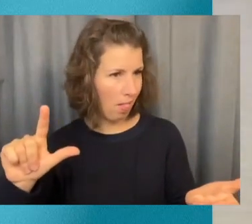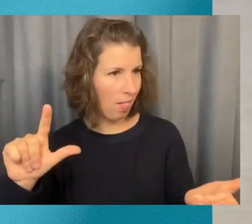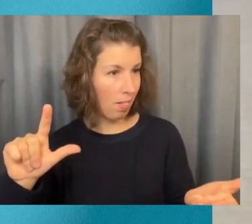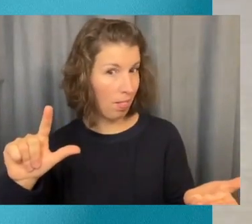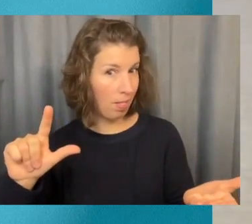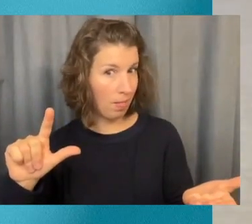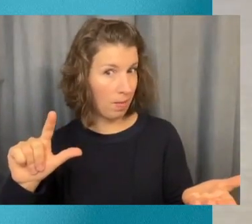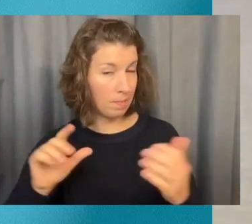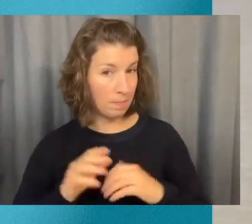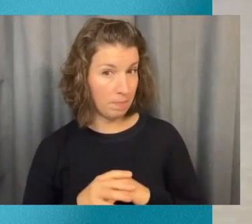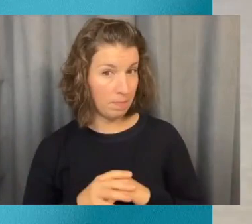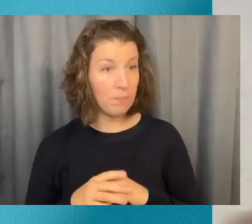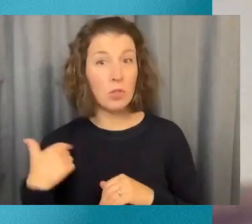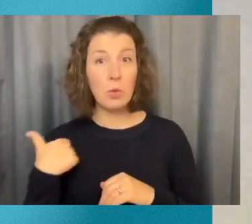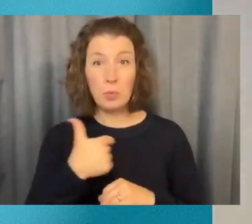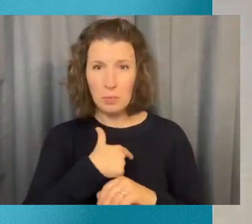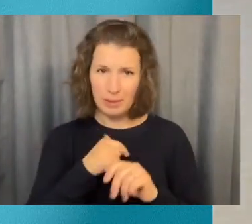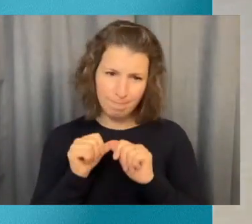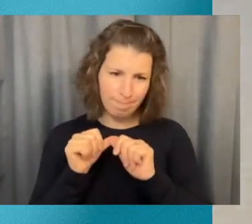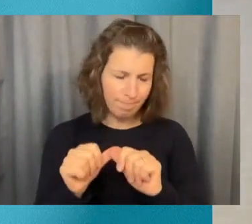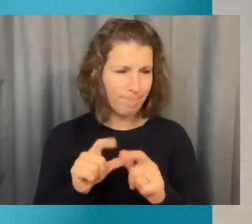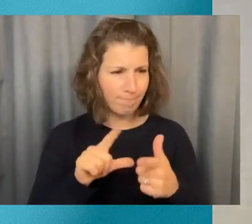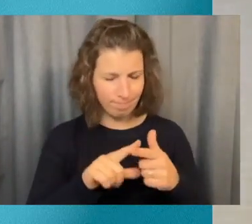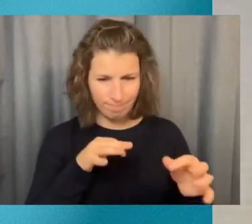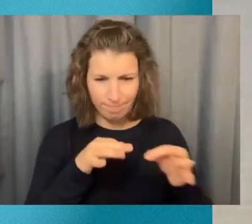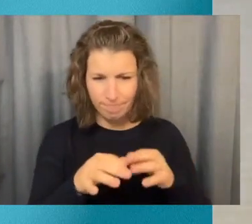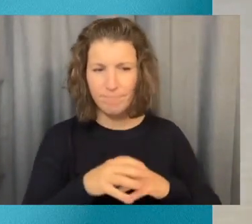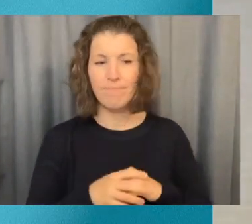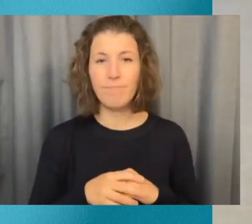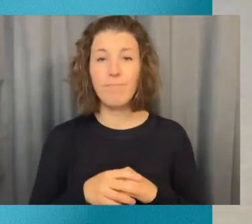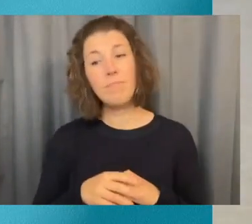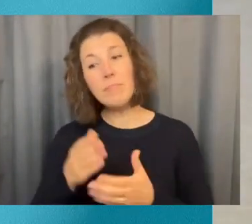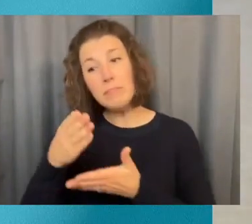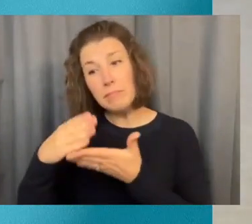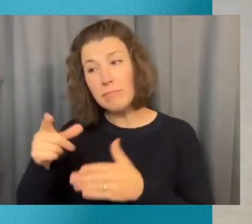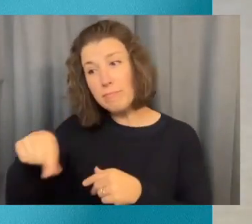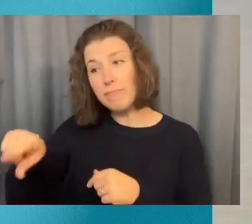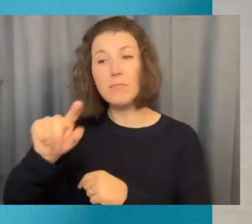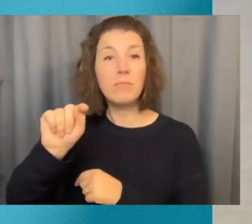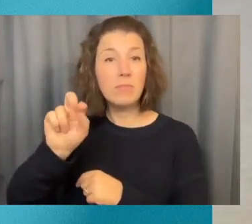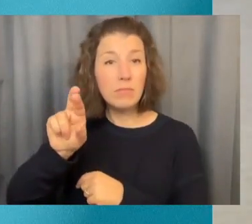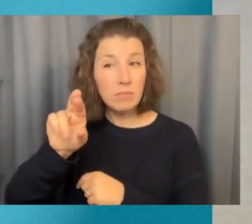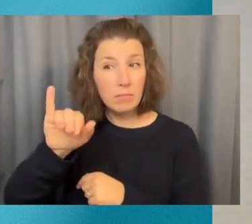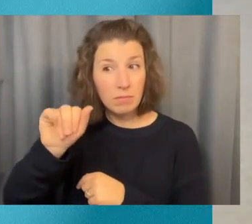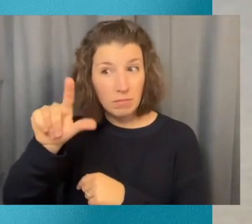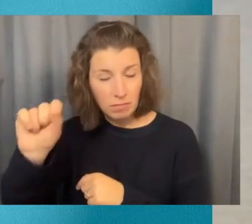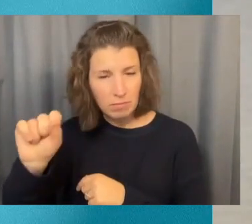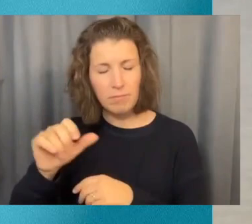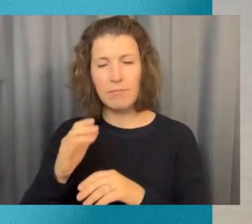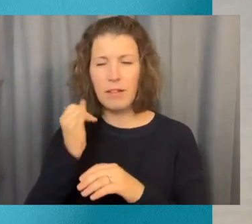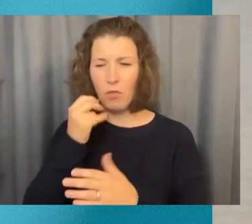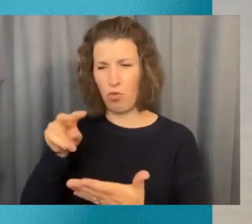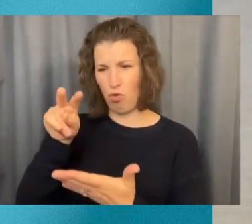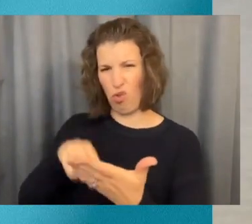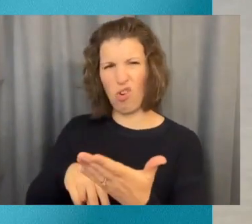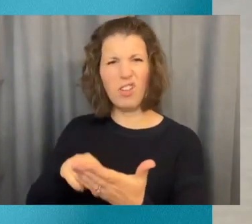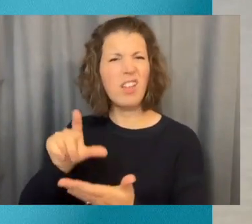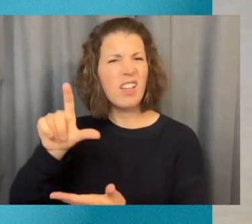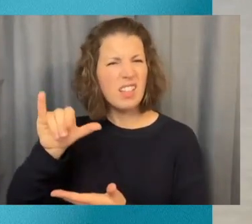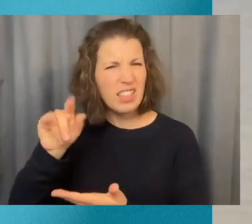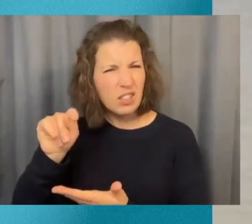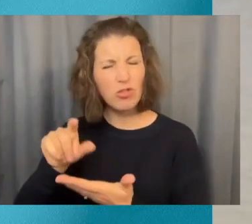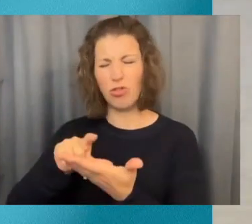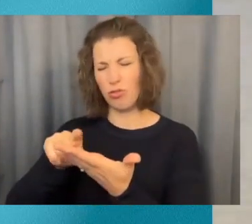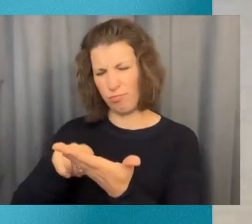We went on to say that with some of these trials and some of what we see is that if you looked at the literature, that even the people that were, quote, in the control